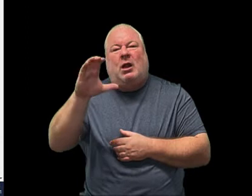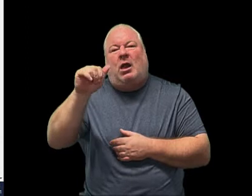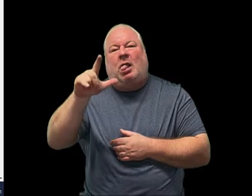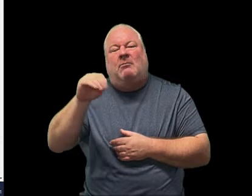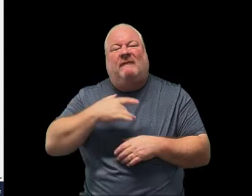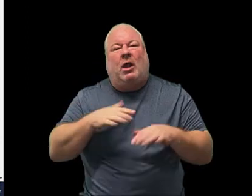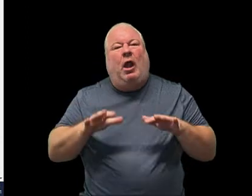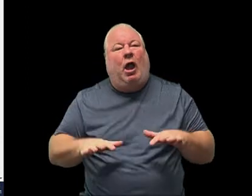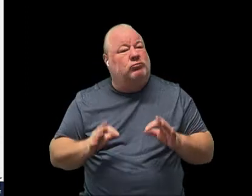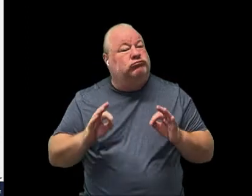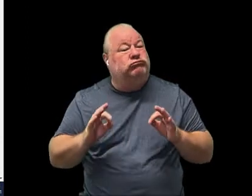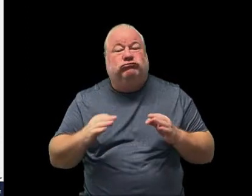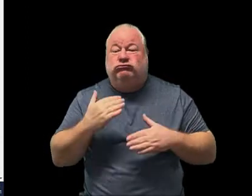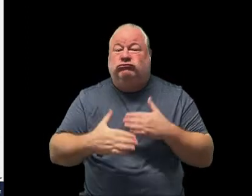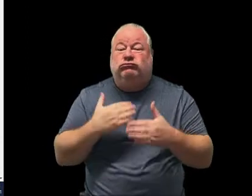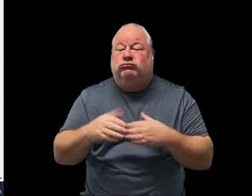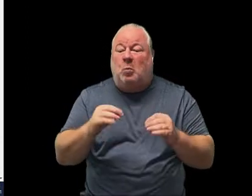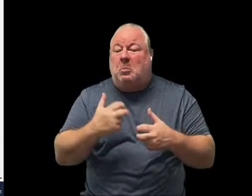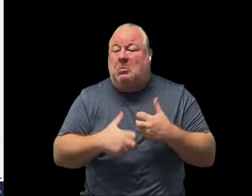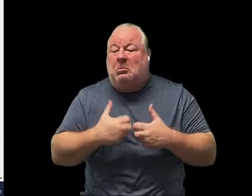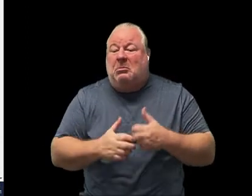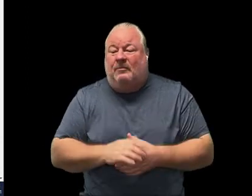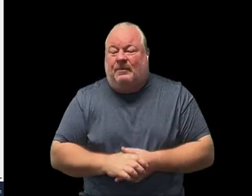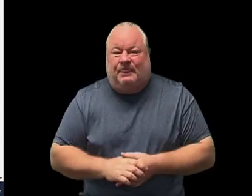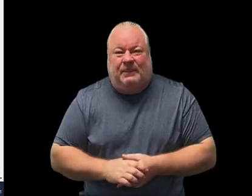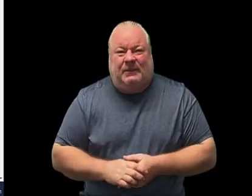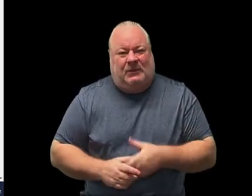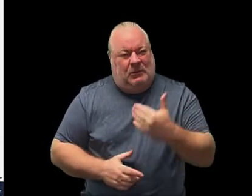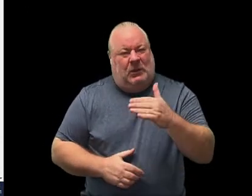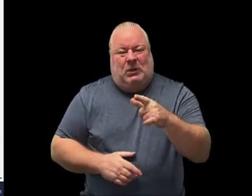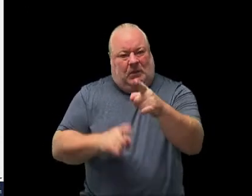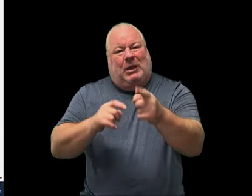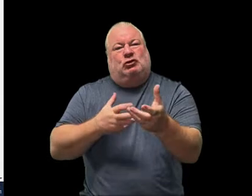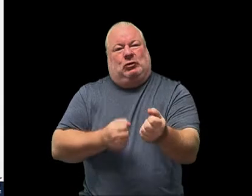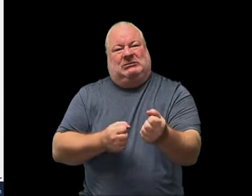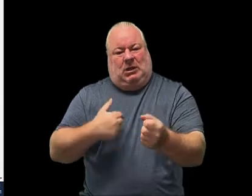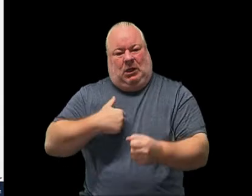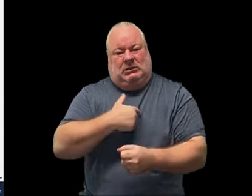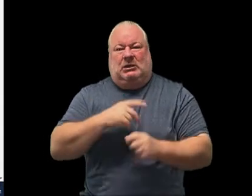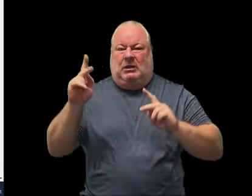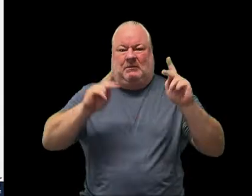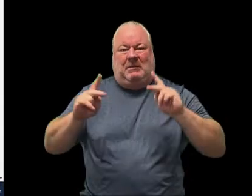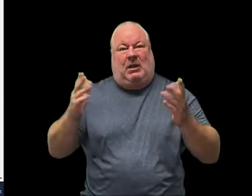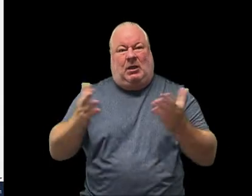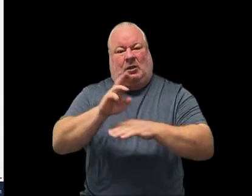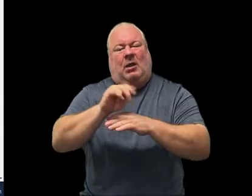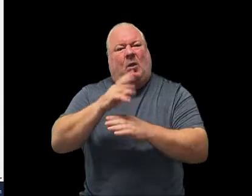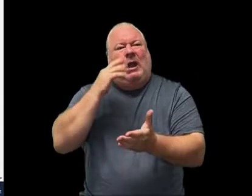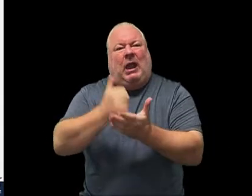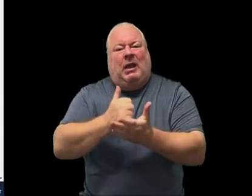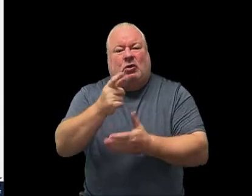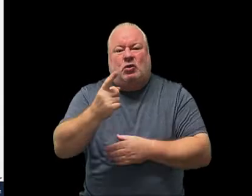excited for those of you who are already trusting us that we are going to help you to get out of this angry